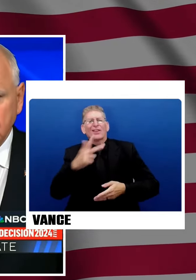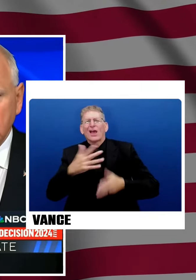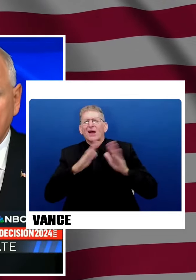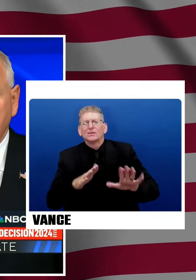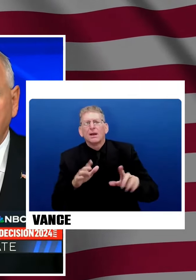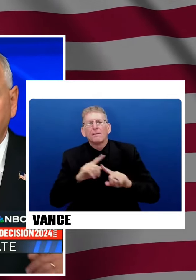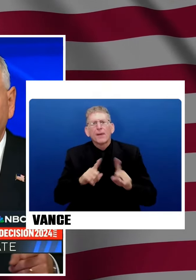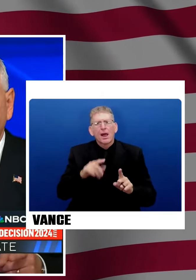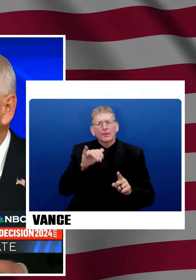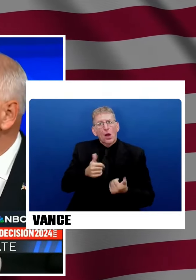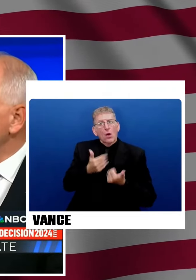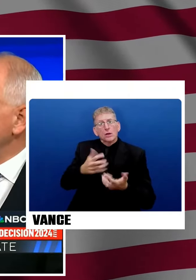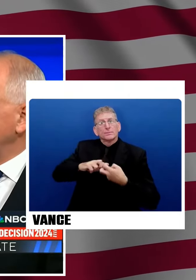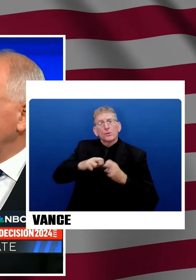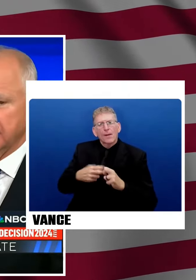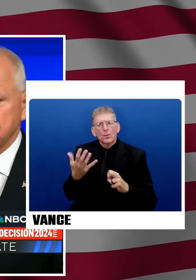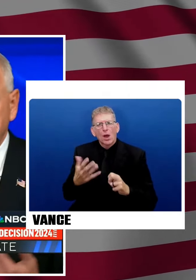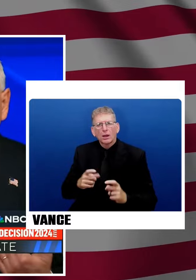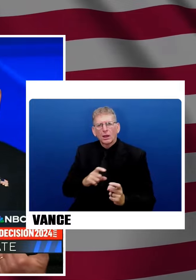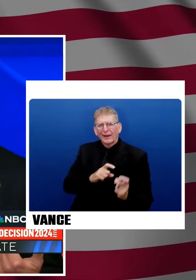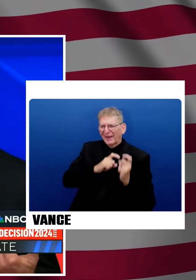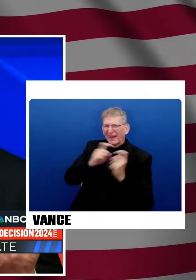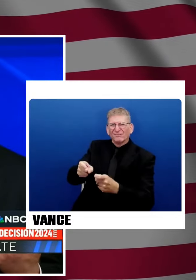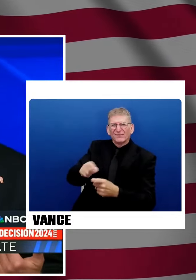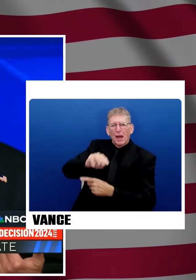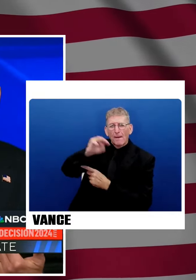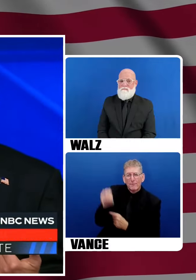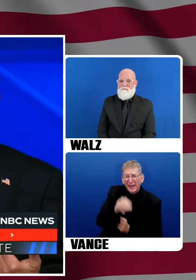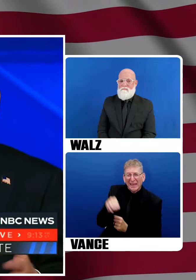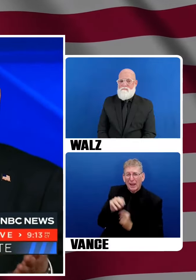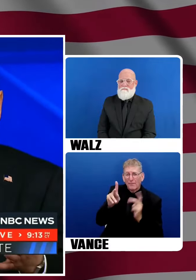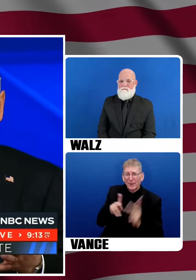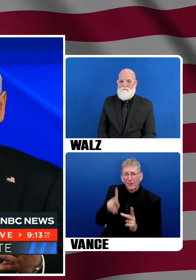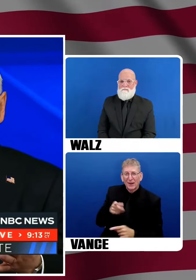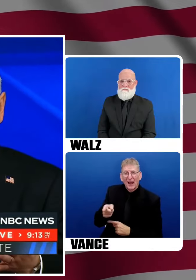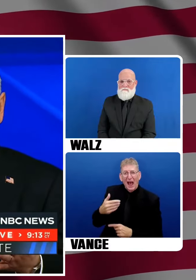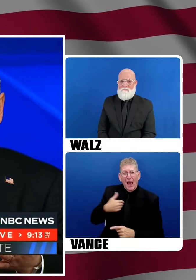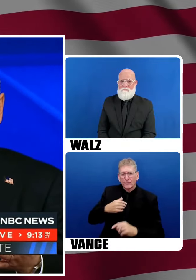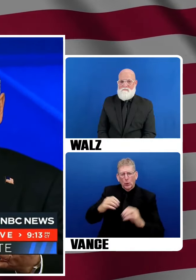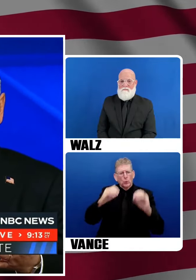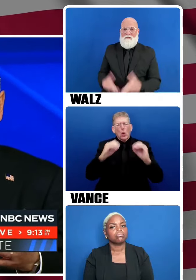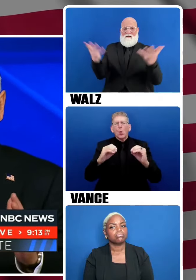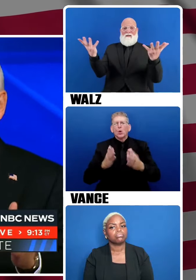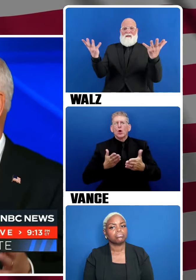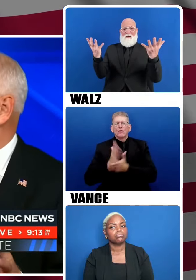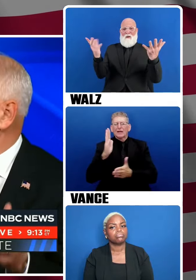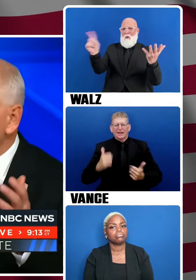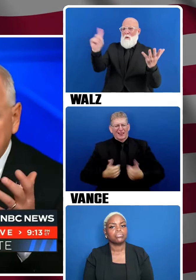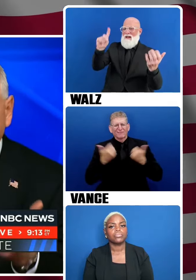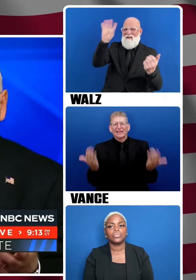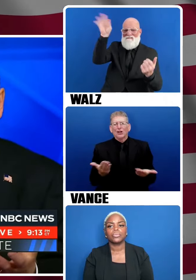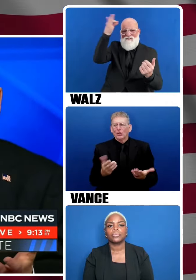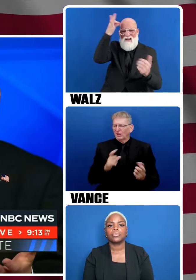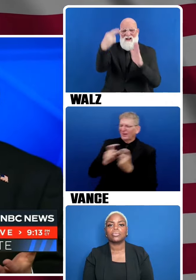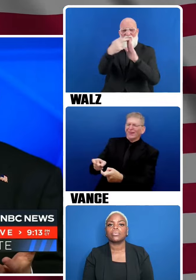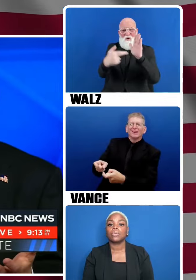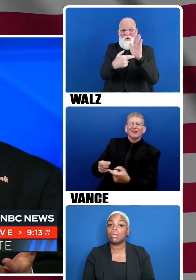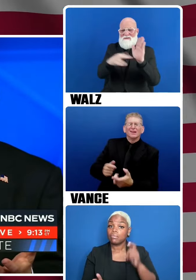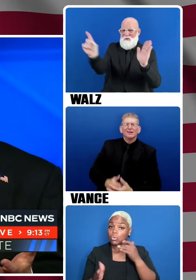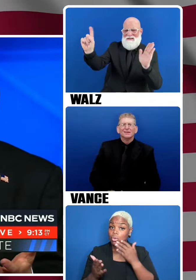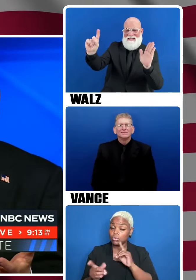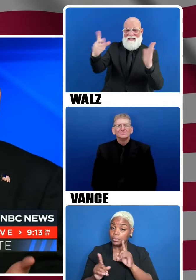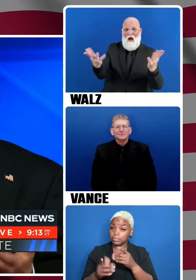legal right to be here. What are the federal regulations? I deal with this as a governor. You can very quickly reply. I'm sorry. I get